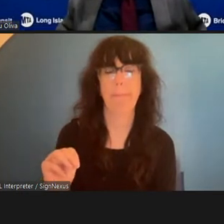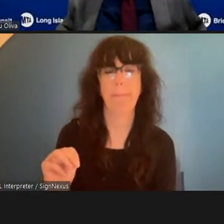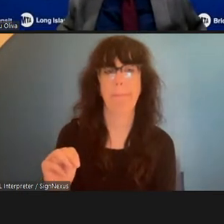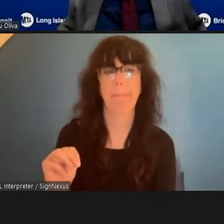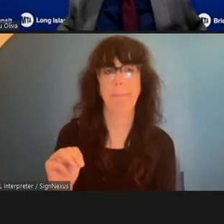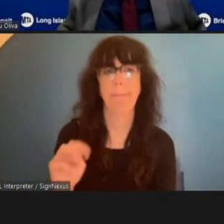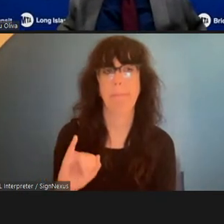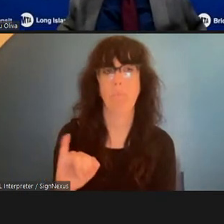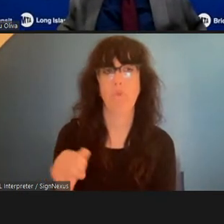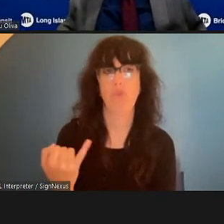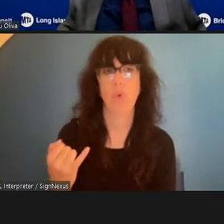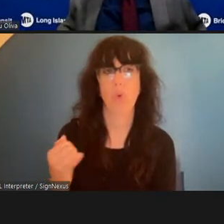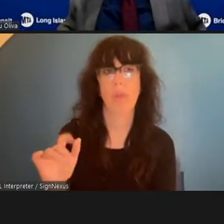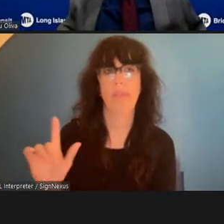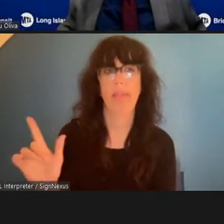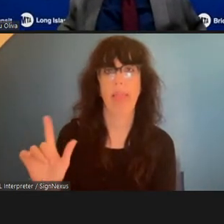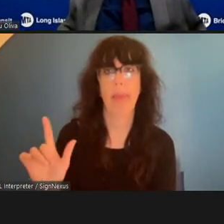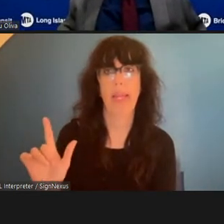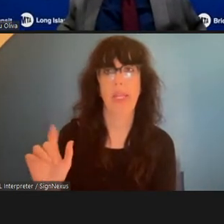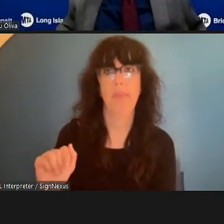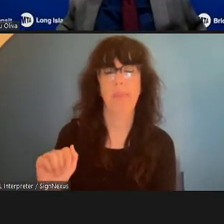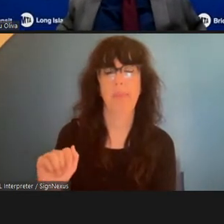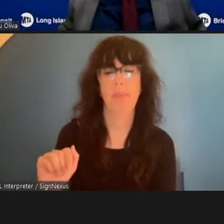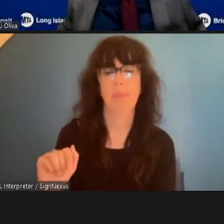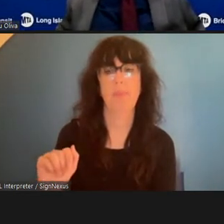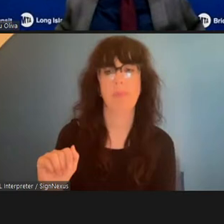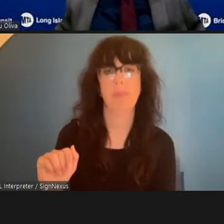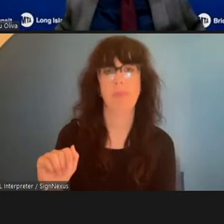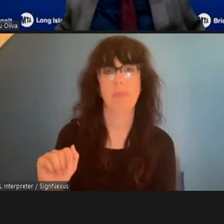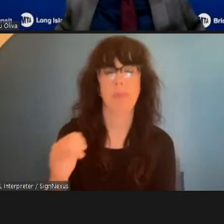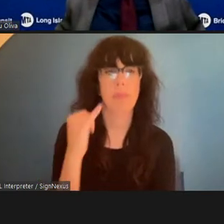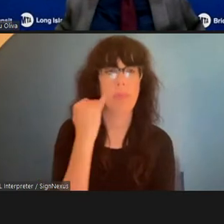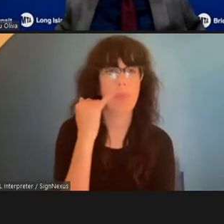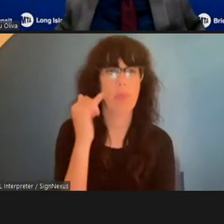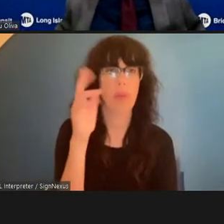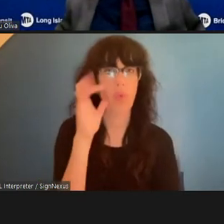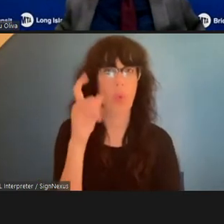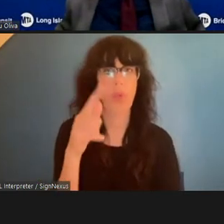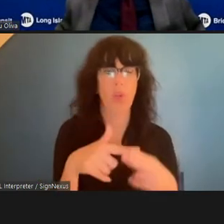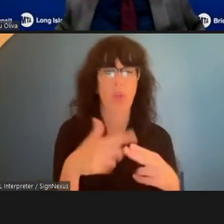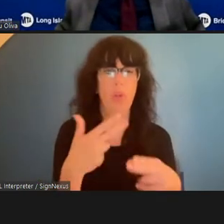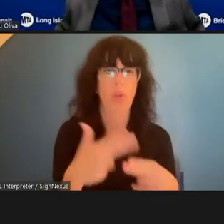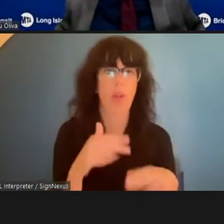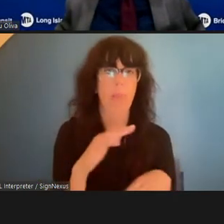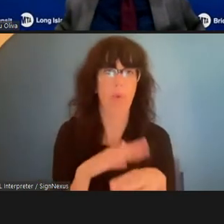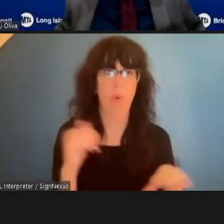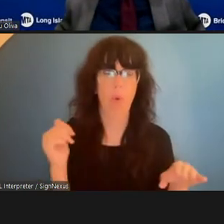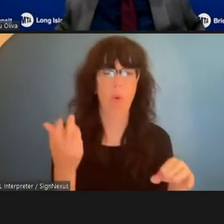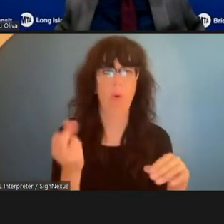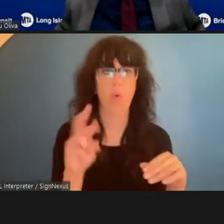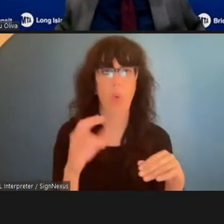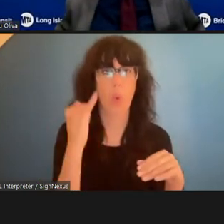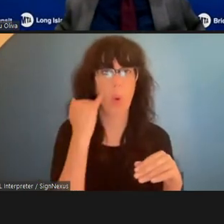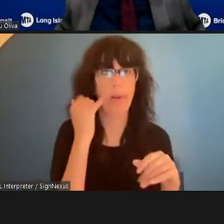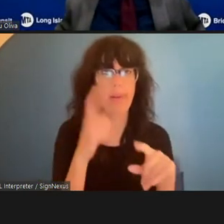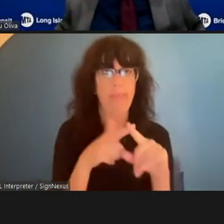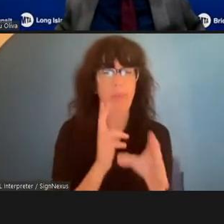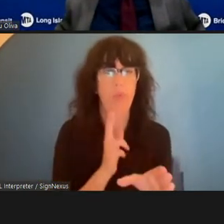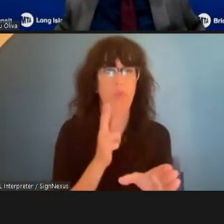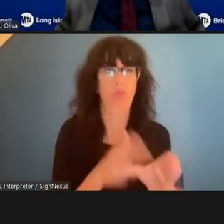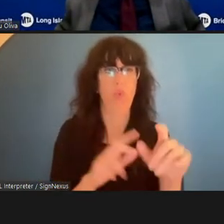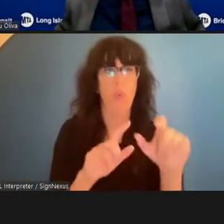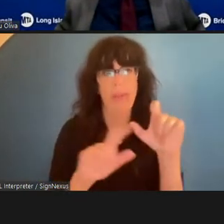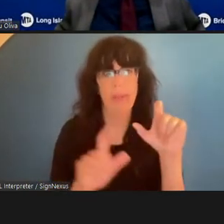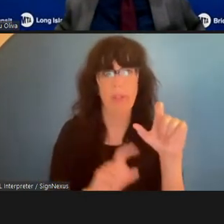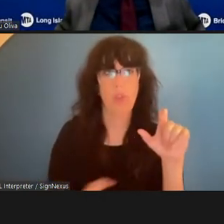joseph lebetti if you hear your name called or if you have joined the zoom under